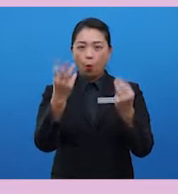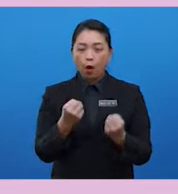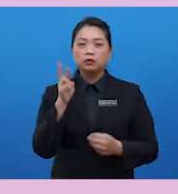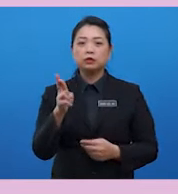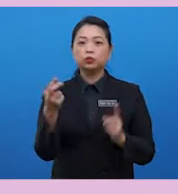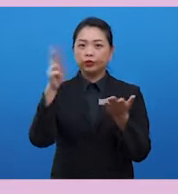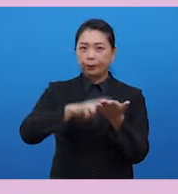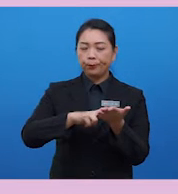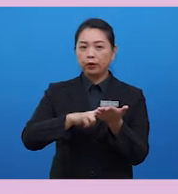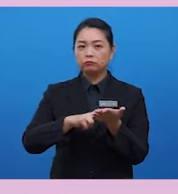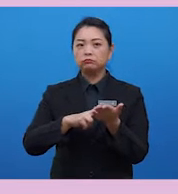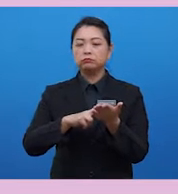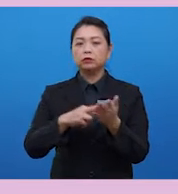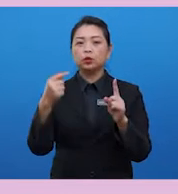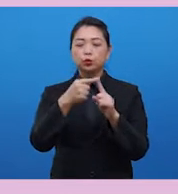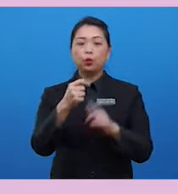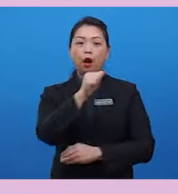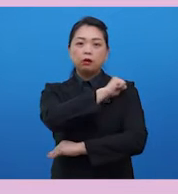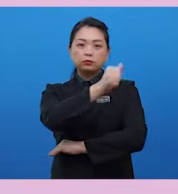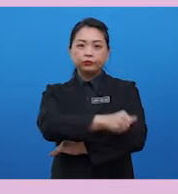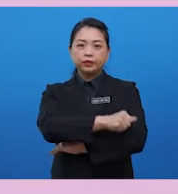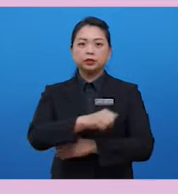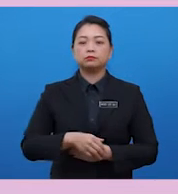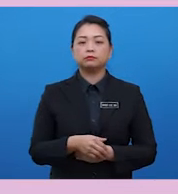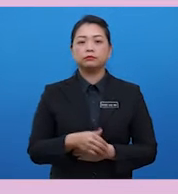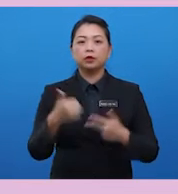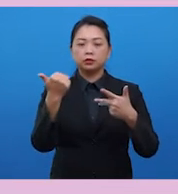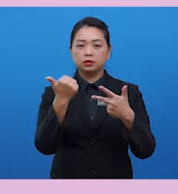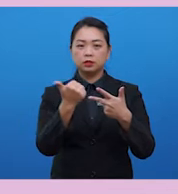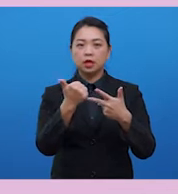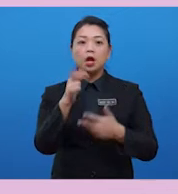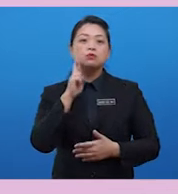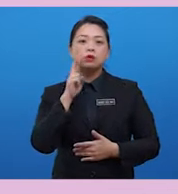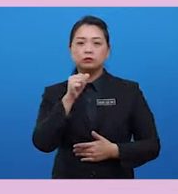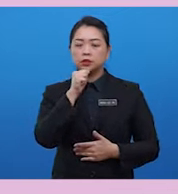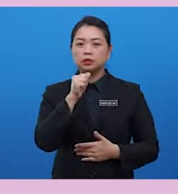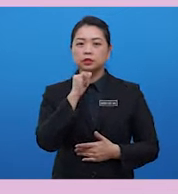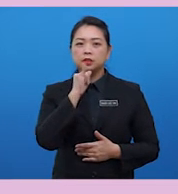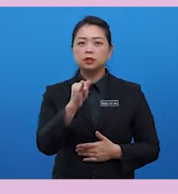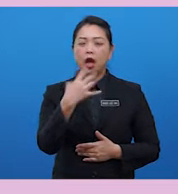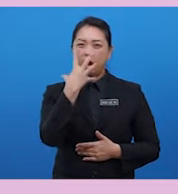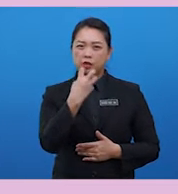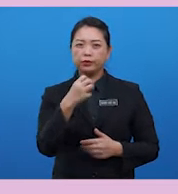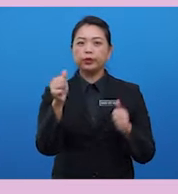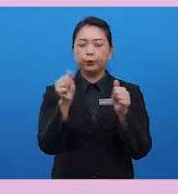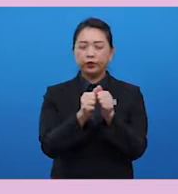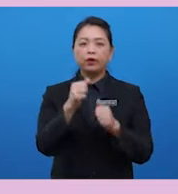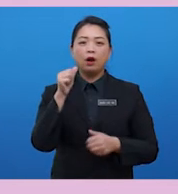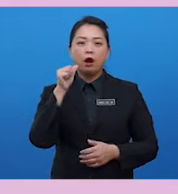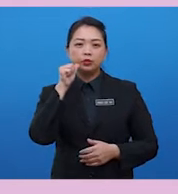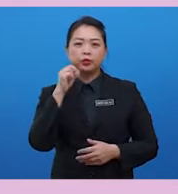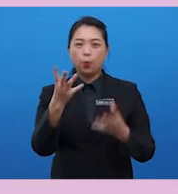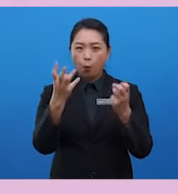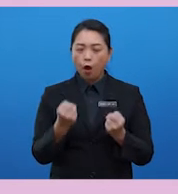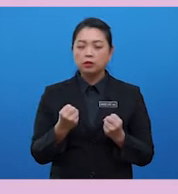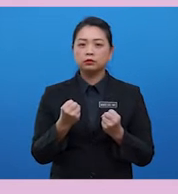classmates' actions to the authorities? Or C, Ross is angry with Audrey and wants her to